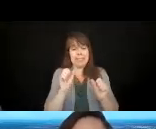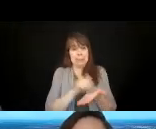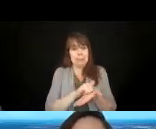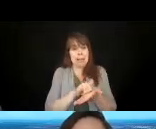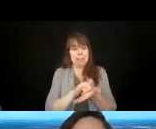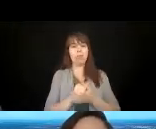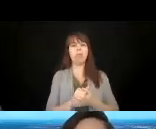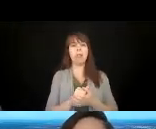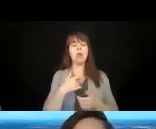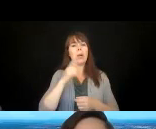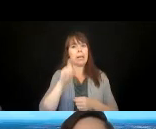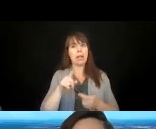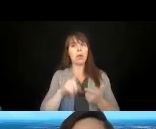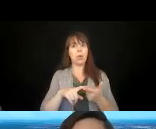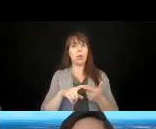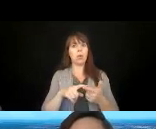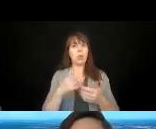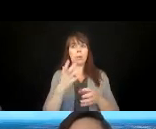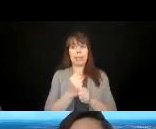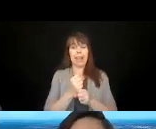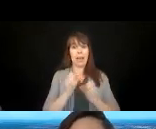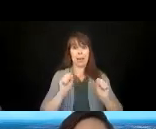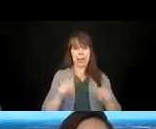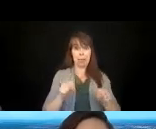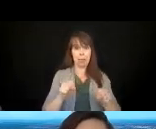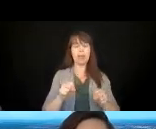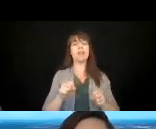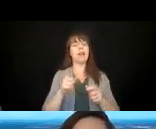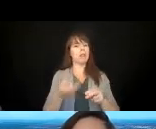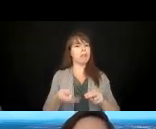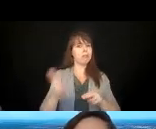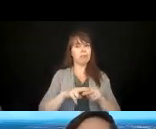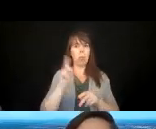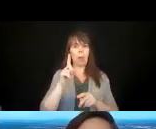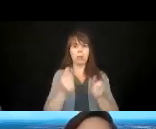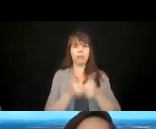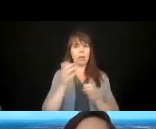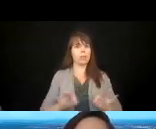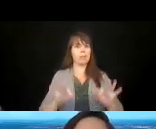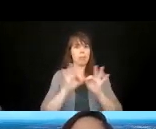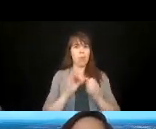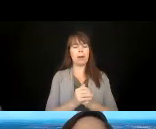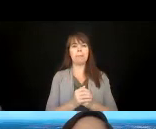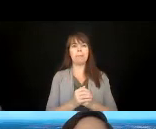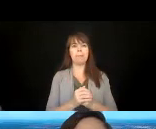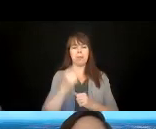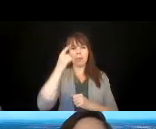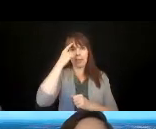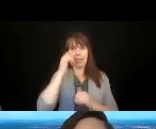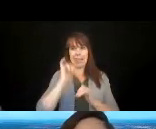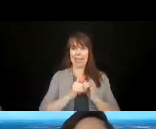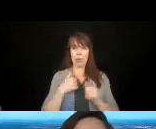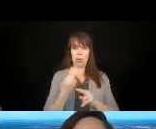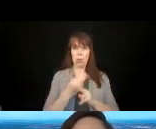we really need to take our capabilities and grow them and target priority areas. We need to think about how can we use